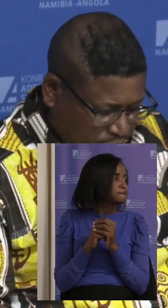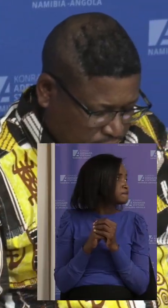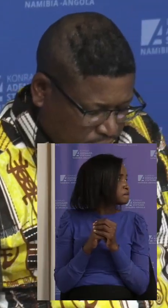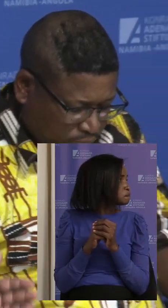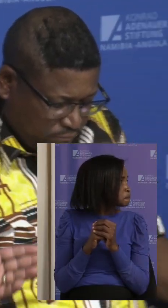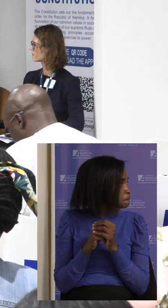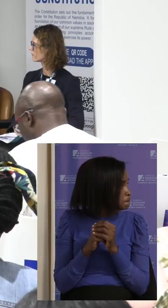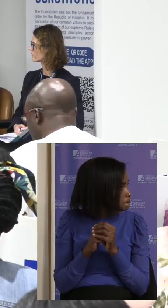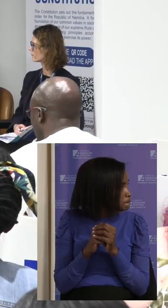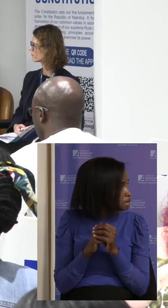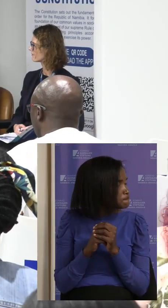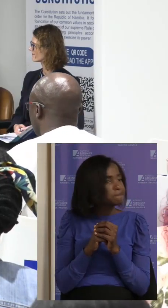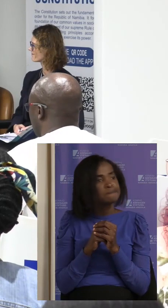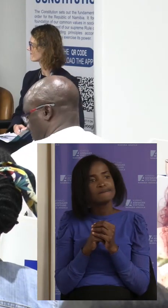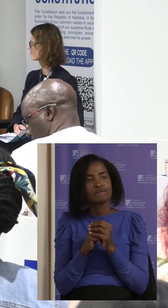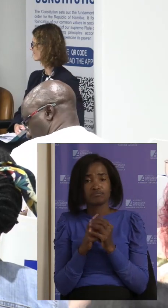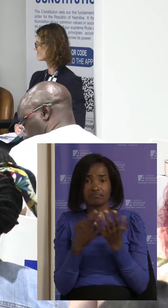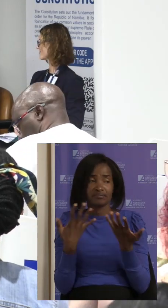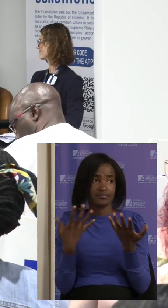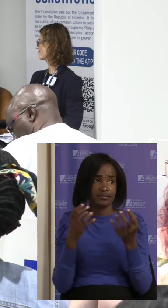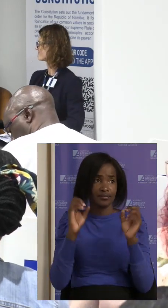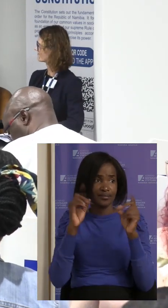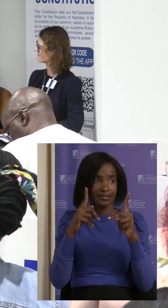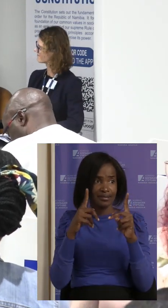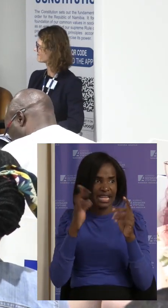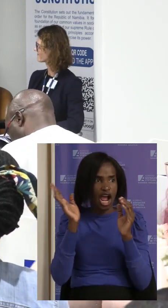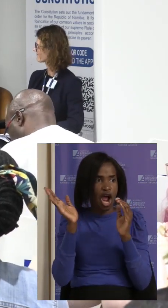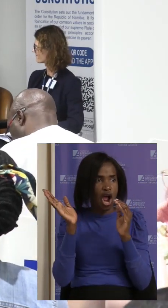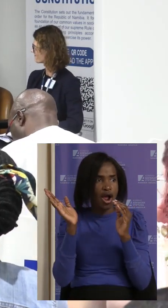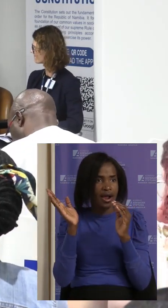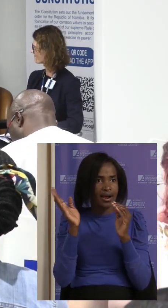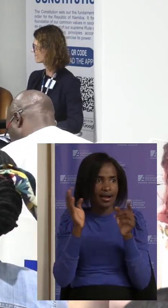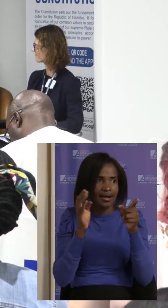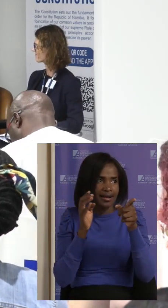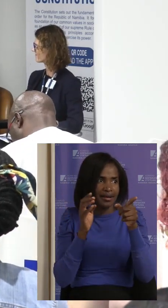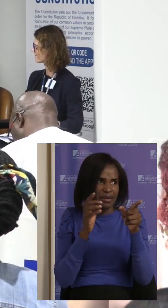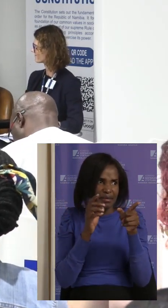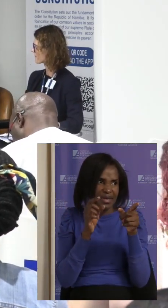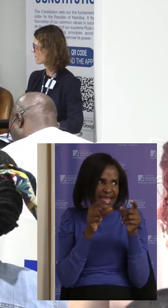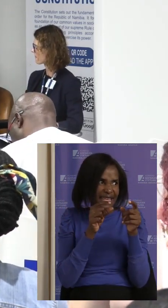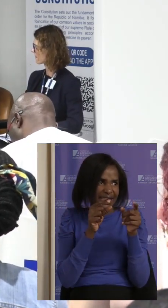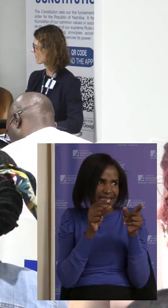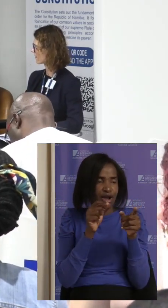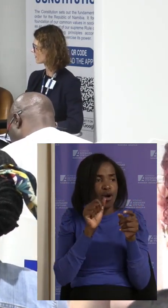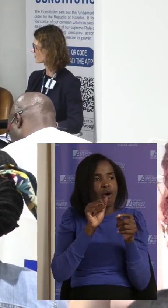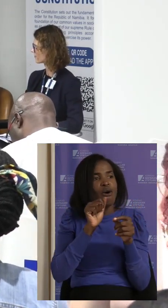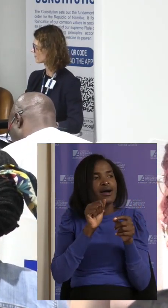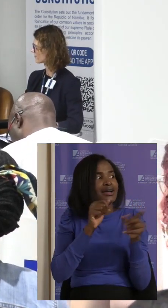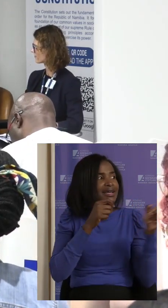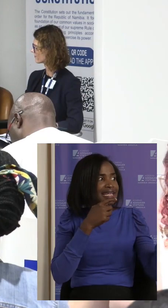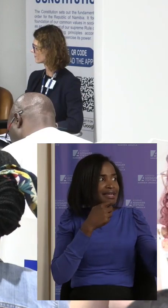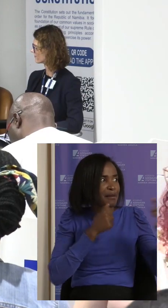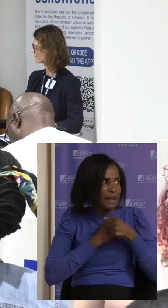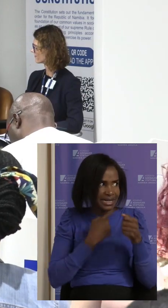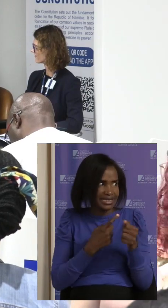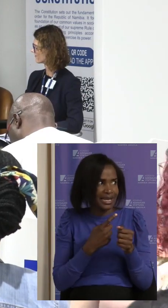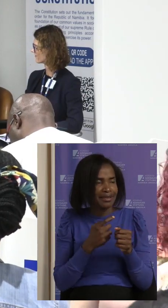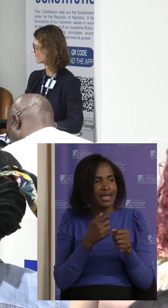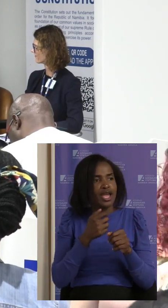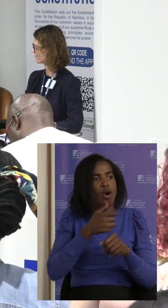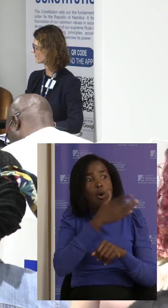Yeah, please. Just to touch on what was said, all is not doomed.